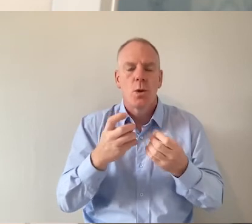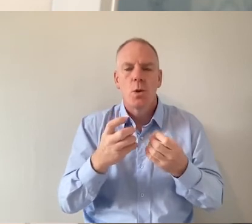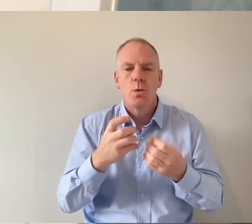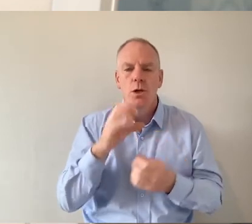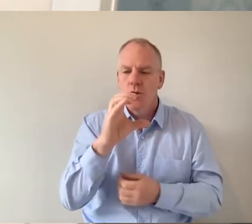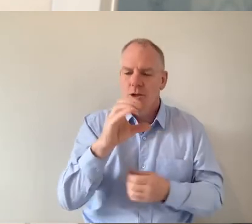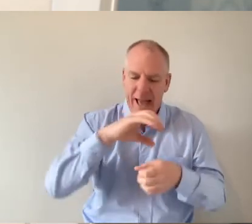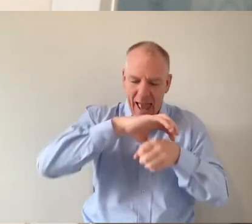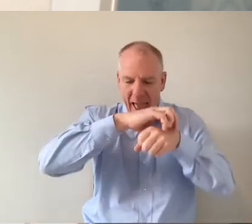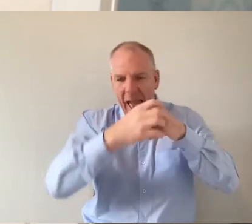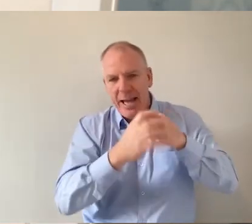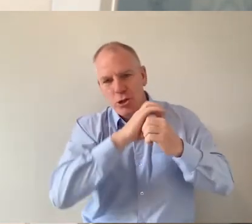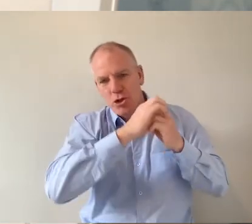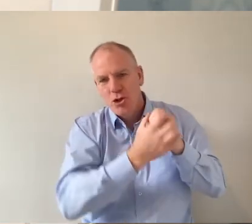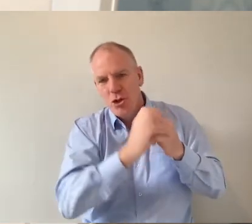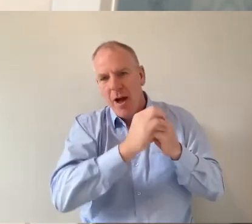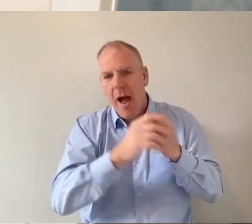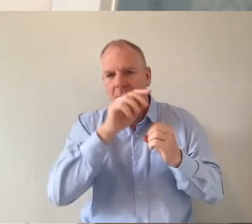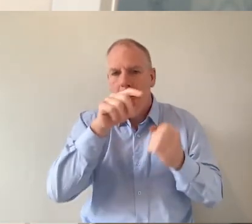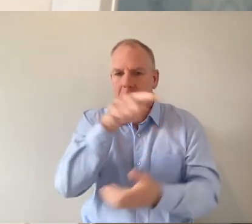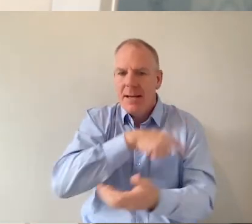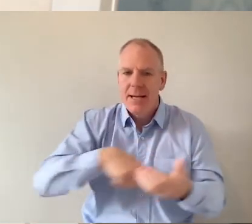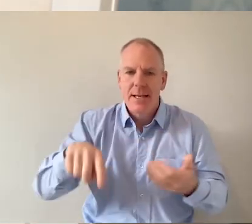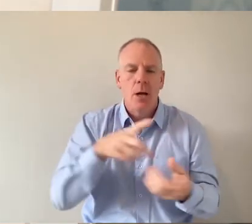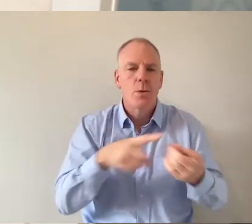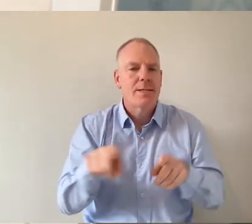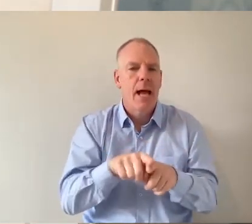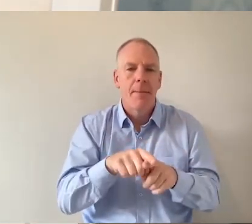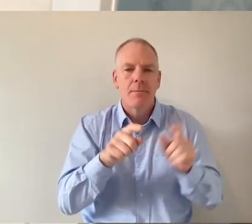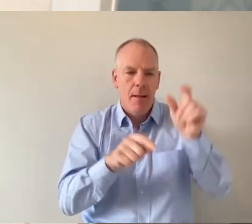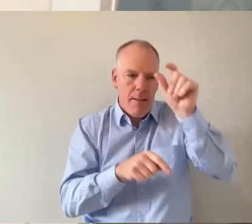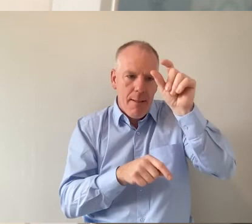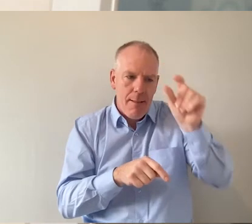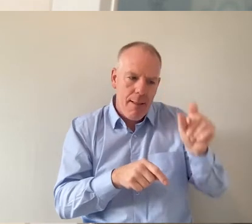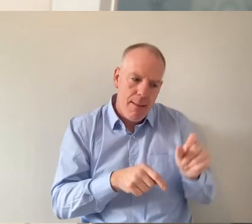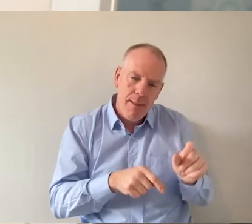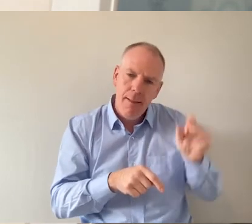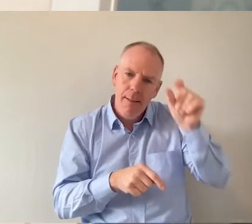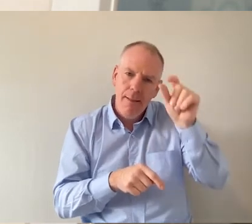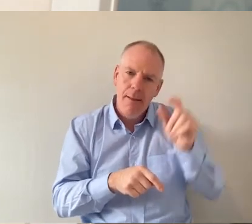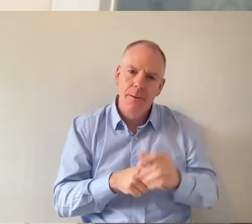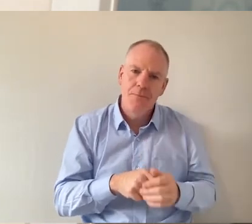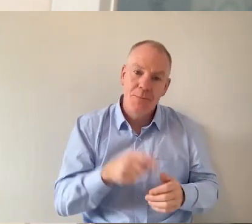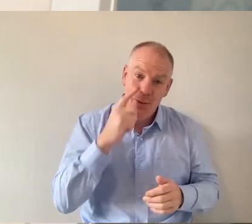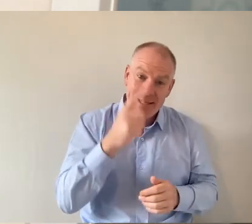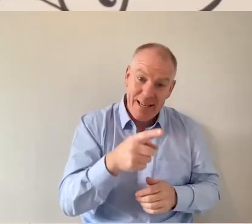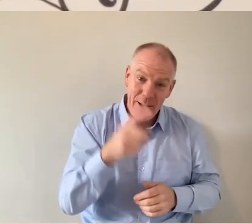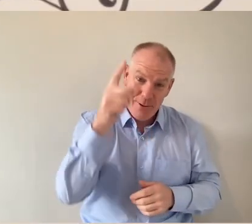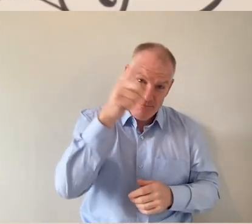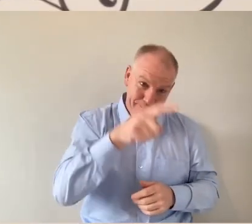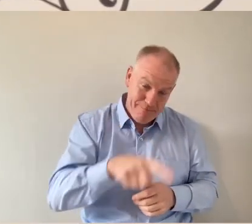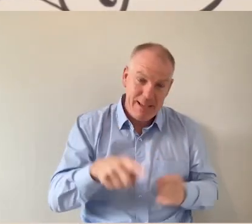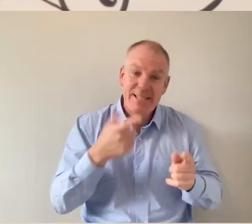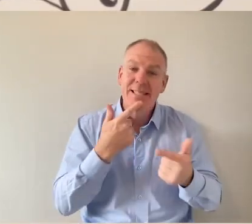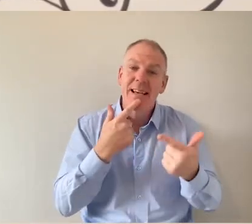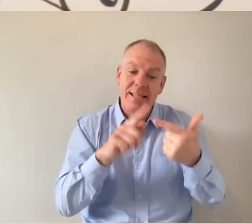to do the pizza crust, you see this shape here with the curve? I'm going to do the same thing, but a little bit smaller and inside my slice of pizza. So I'm going to do another